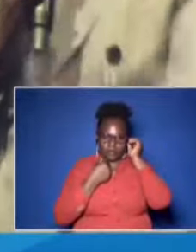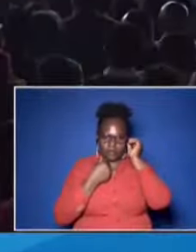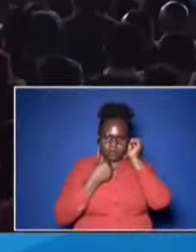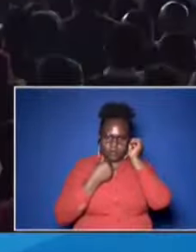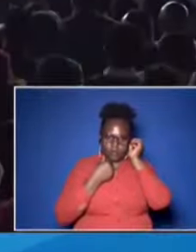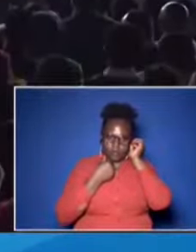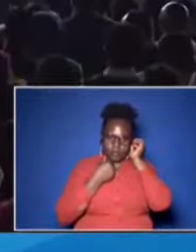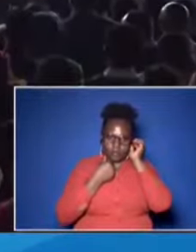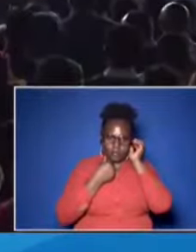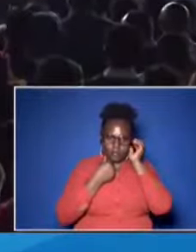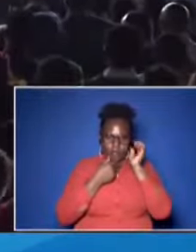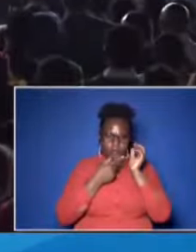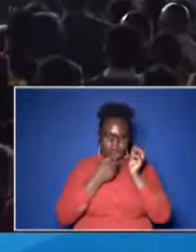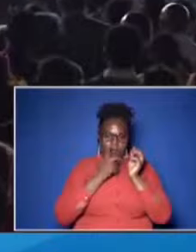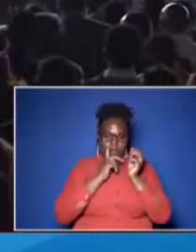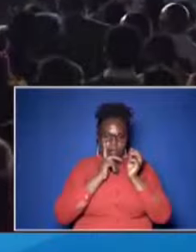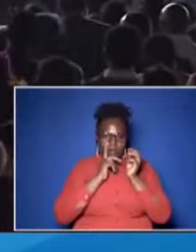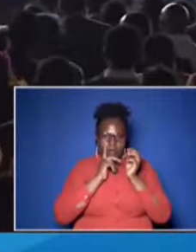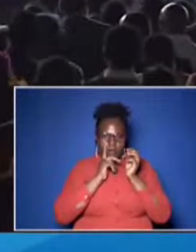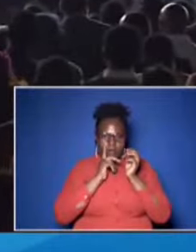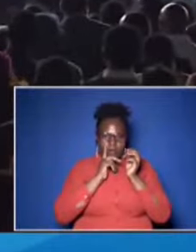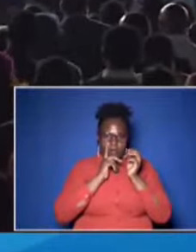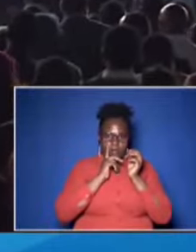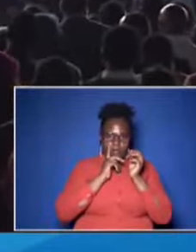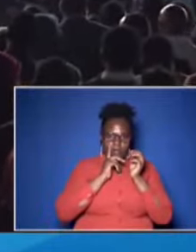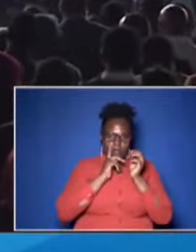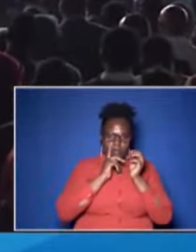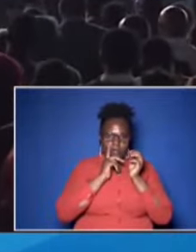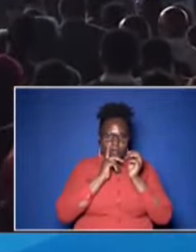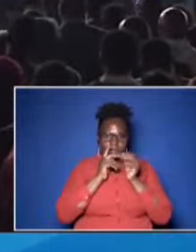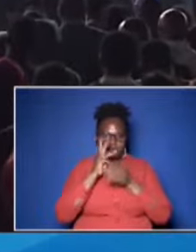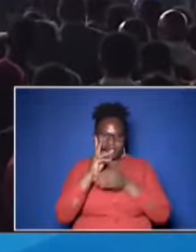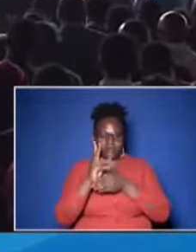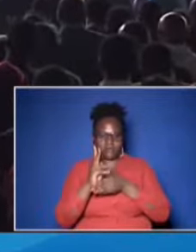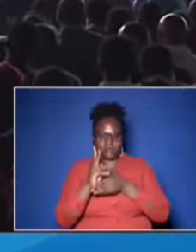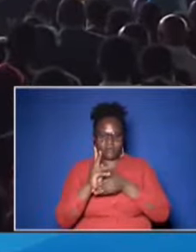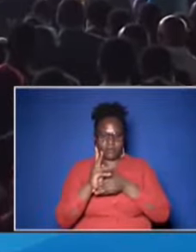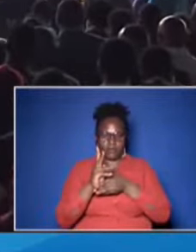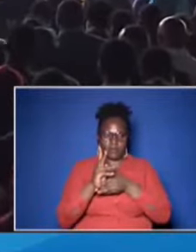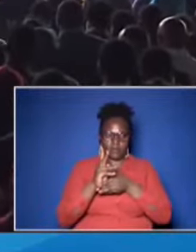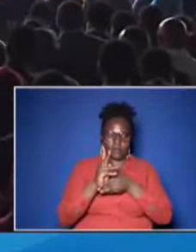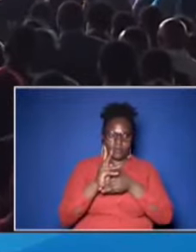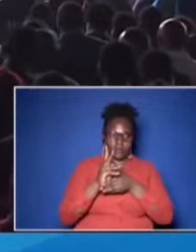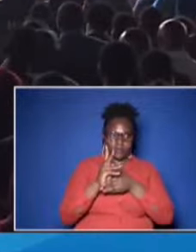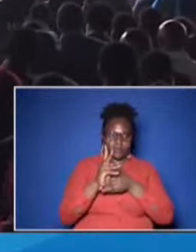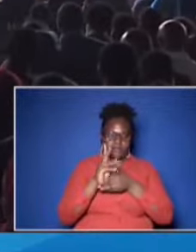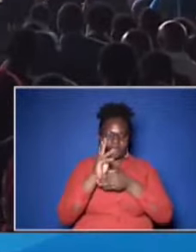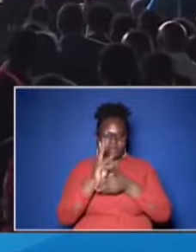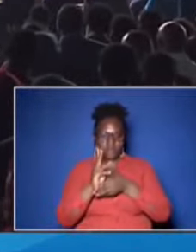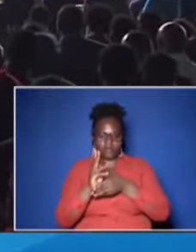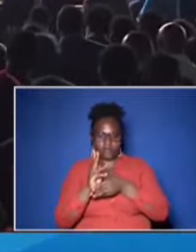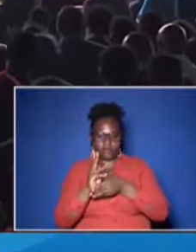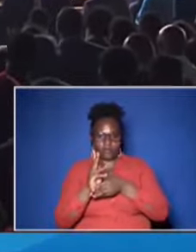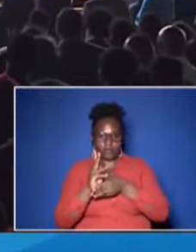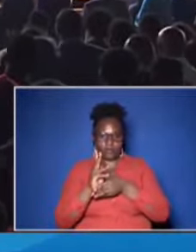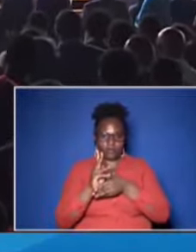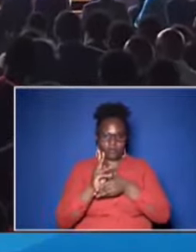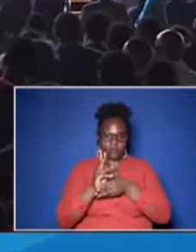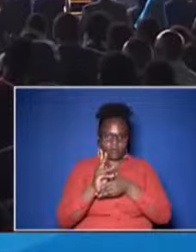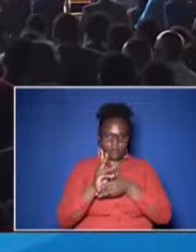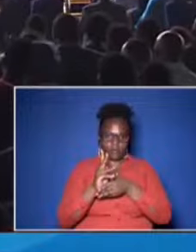pastors tomorrow at at 4 is 4:00 at